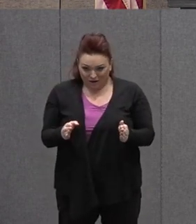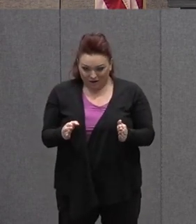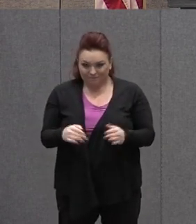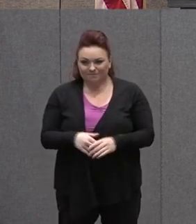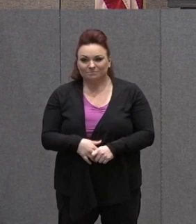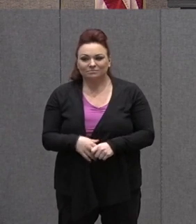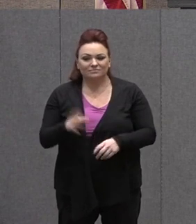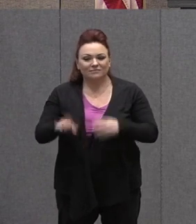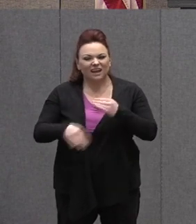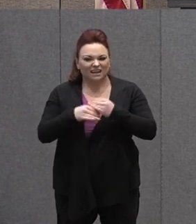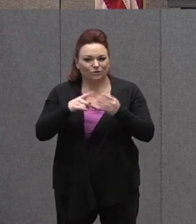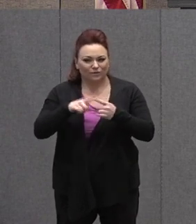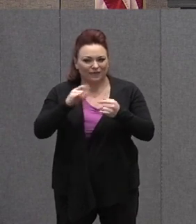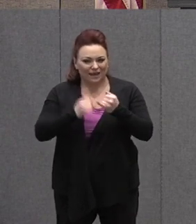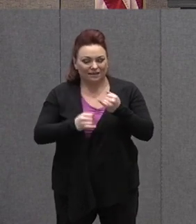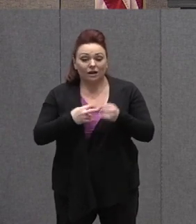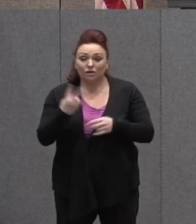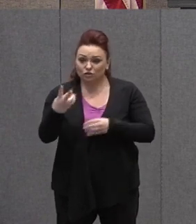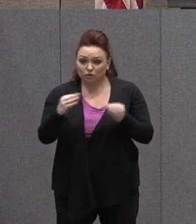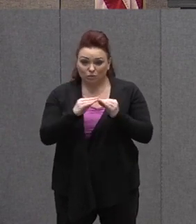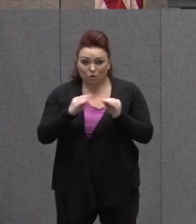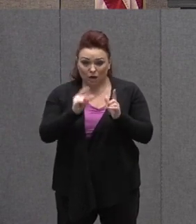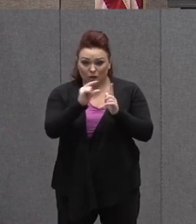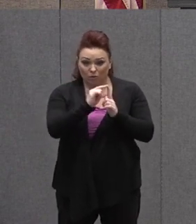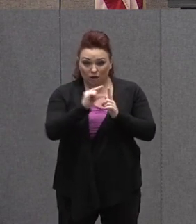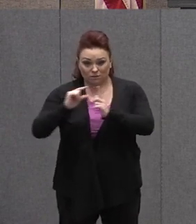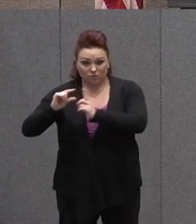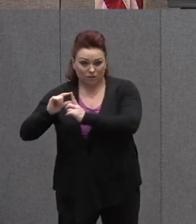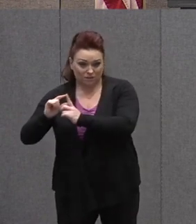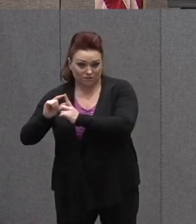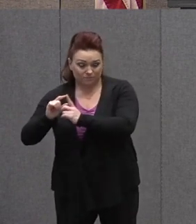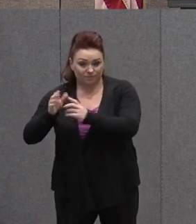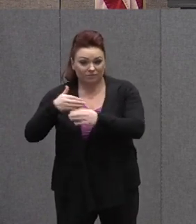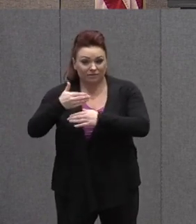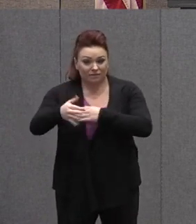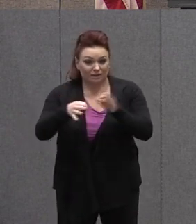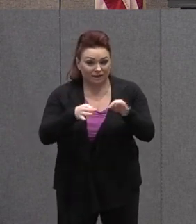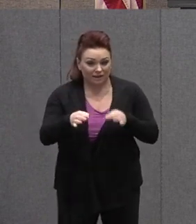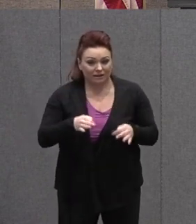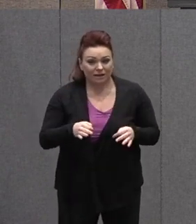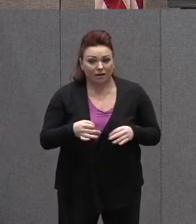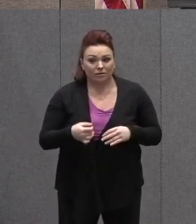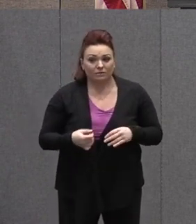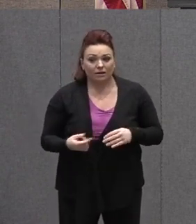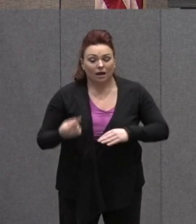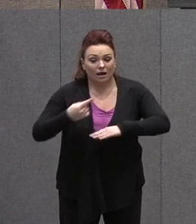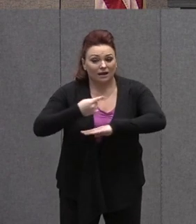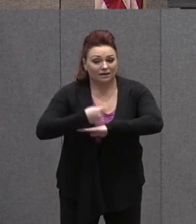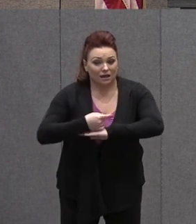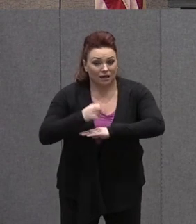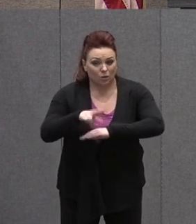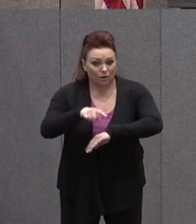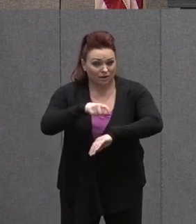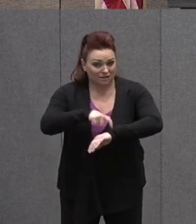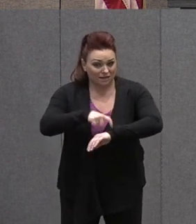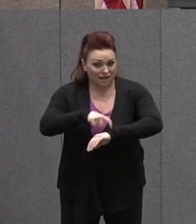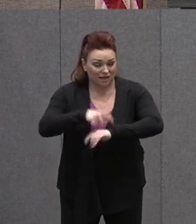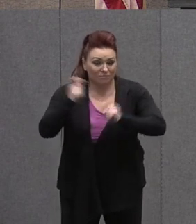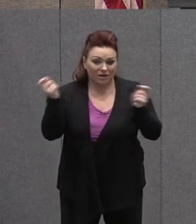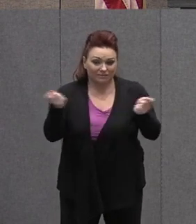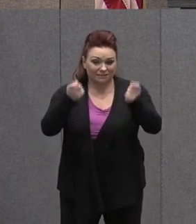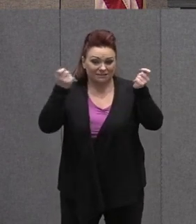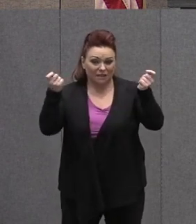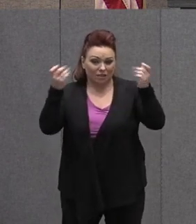Great job. Two more to go. The next definition says a day or time of